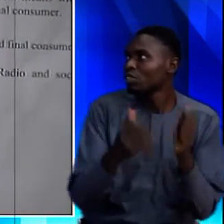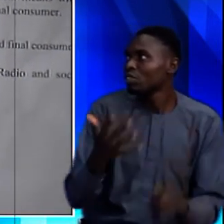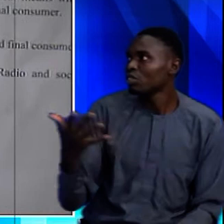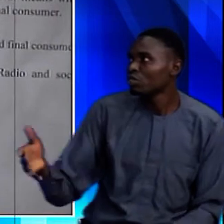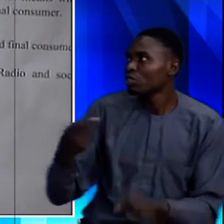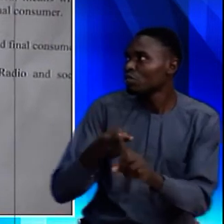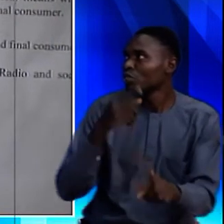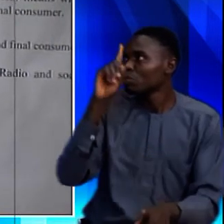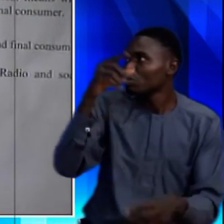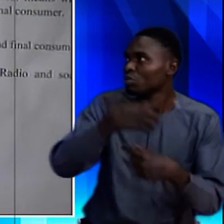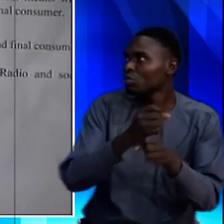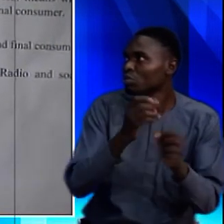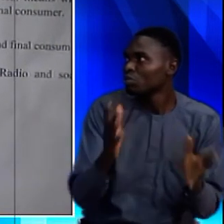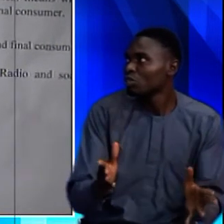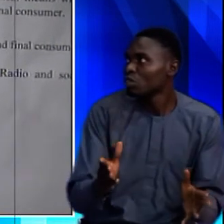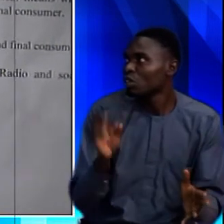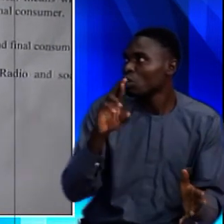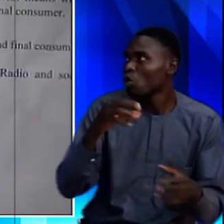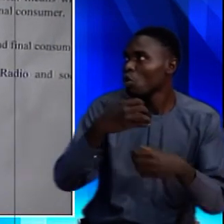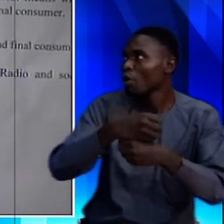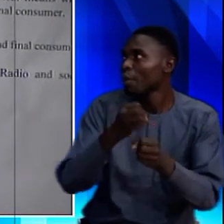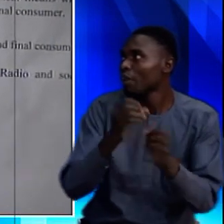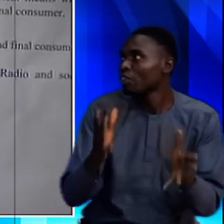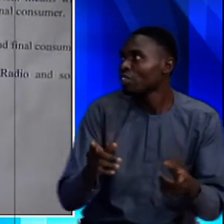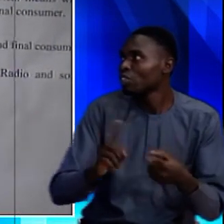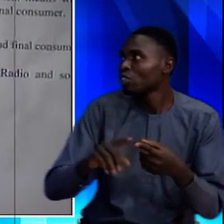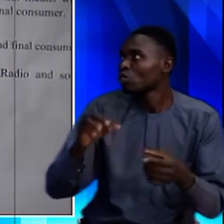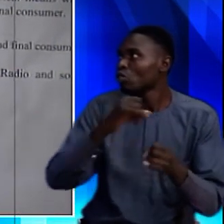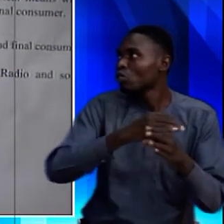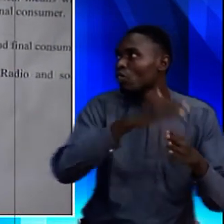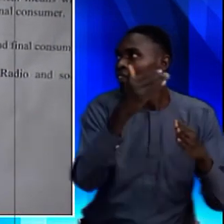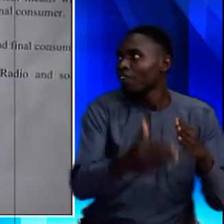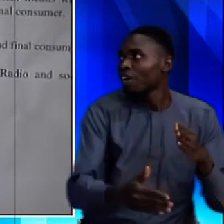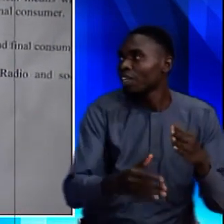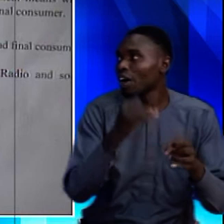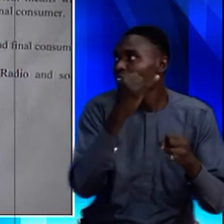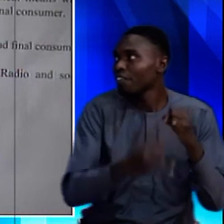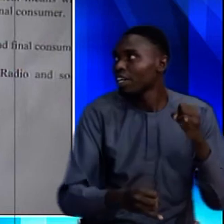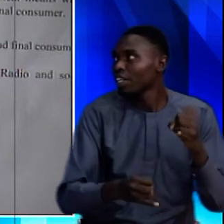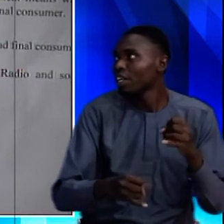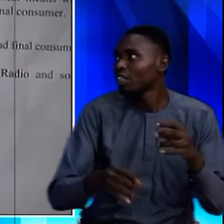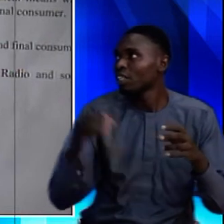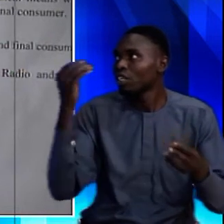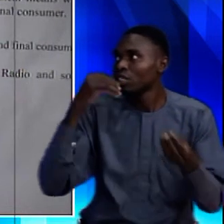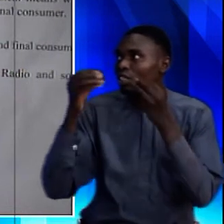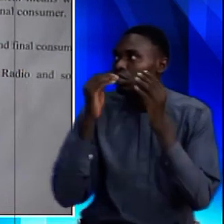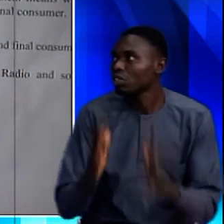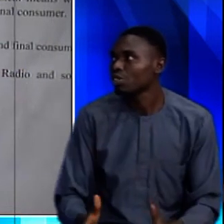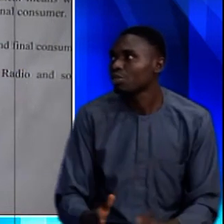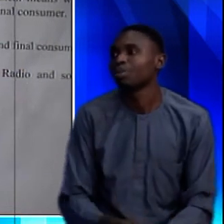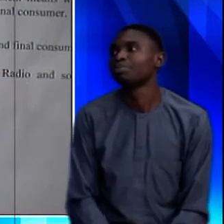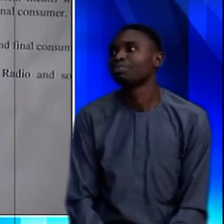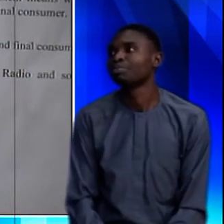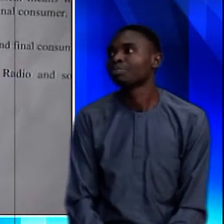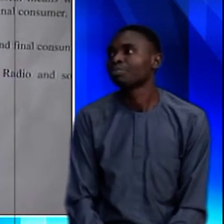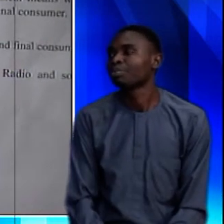it? Now, this process includes the following. That's what they call one middleman. We explain what's meant by the middleman. If you look at it here,